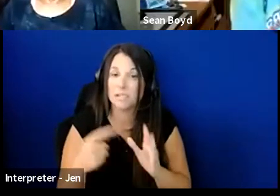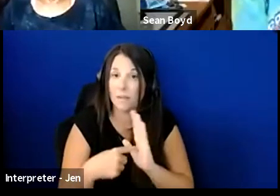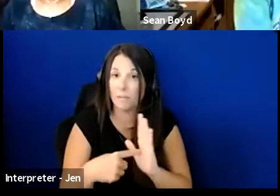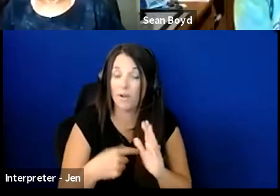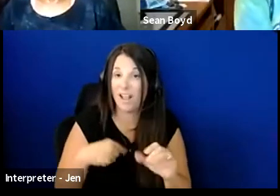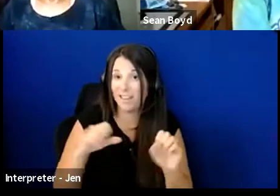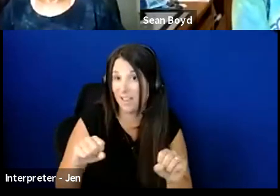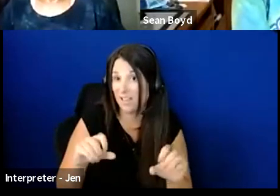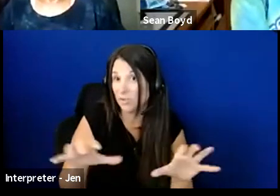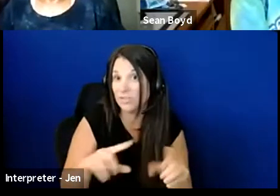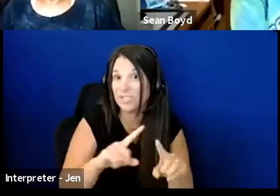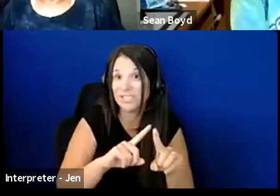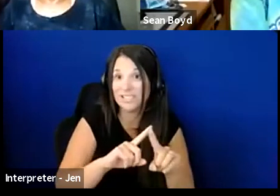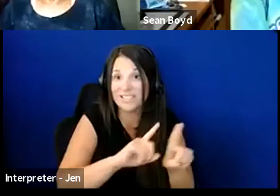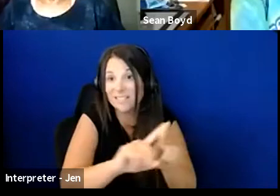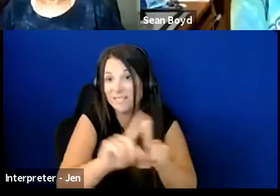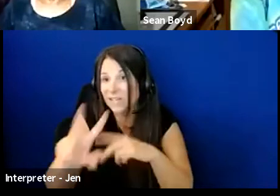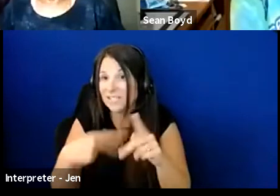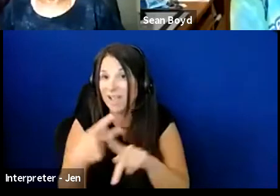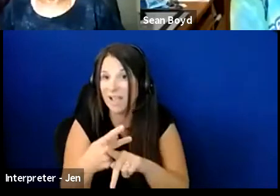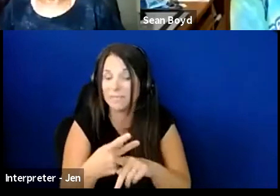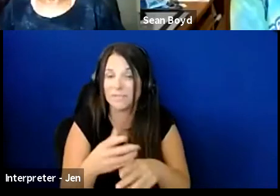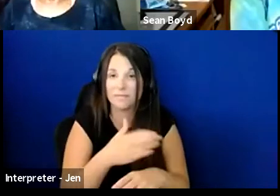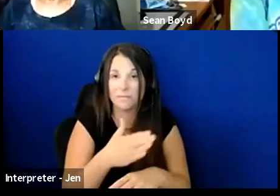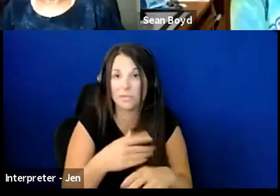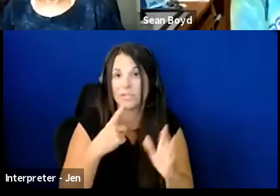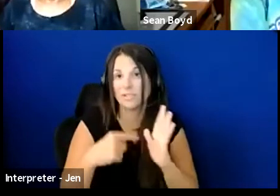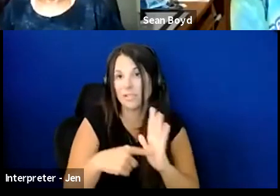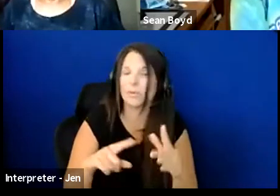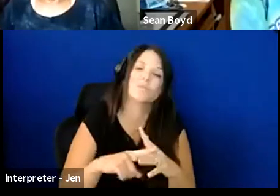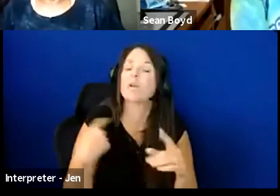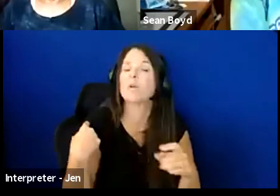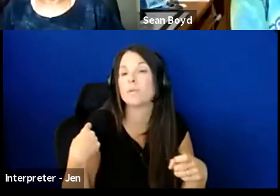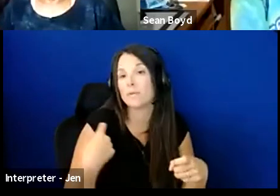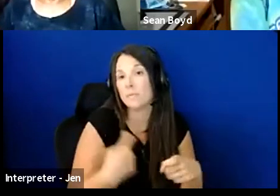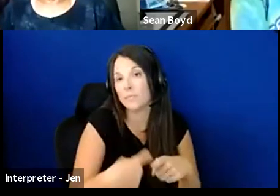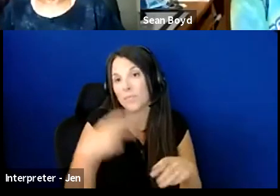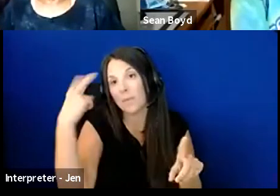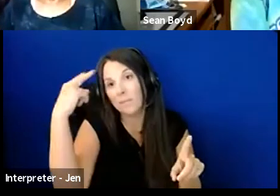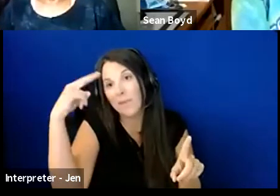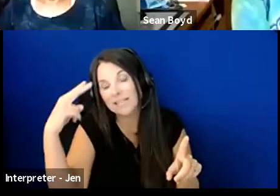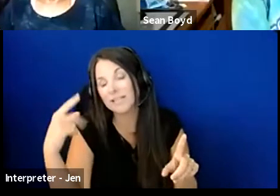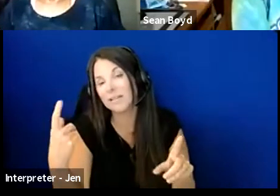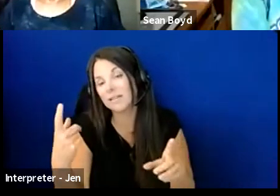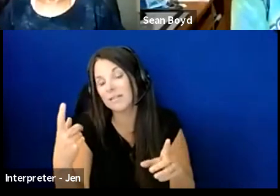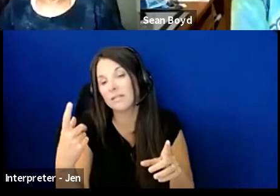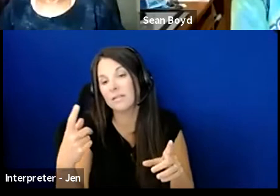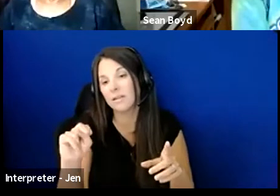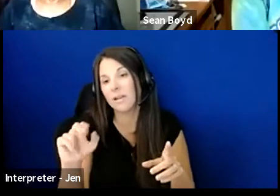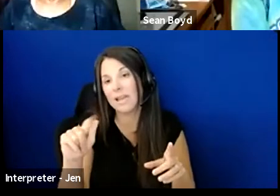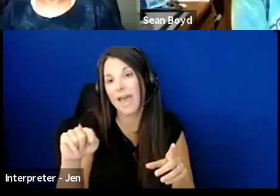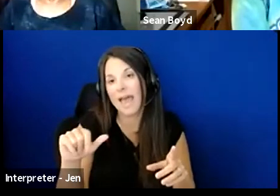of pieces. I would start with this Mexican artist, Natalie Lafourcade, and it's